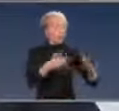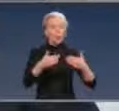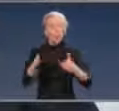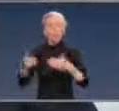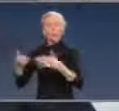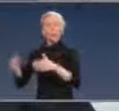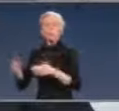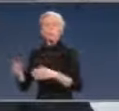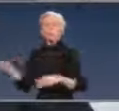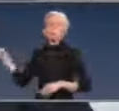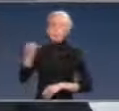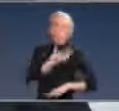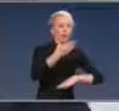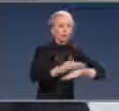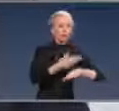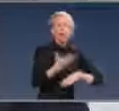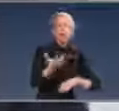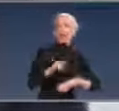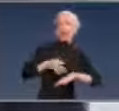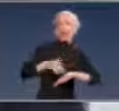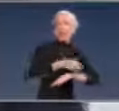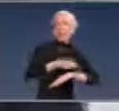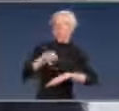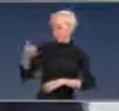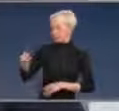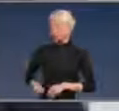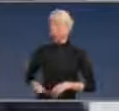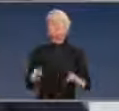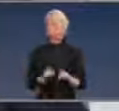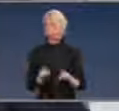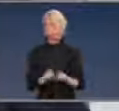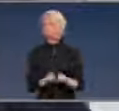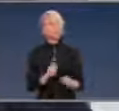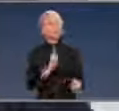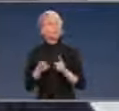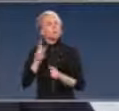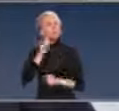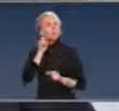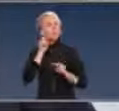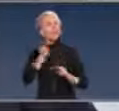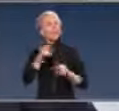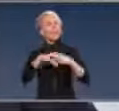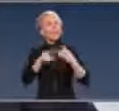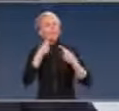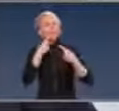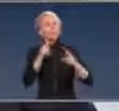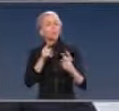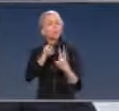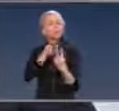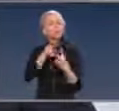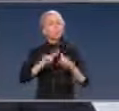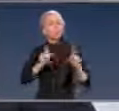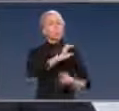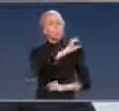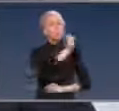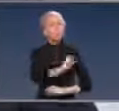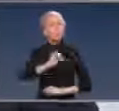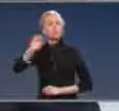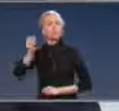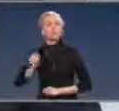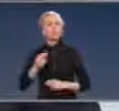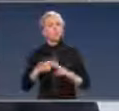rate of unemployment and the measured rate of unemployment. And that's what Dr Kennedy was briefing the premiers and the chief ministers on